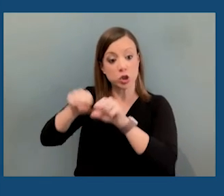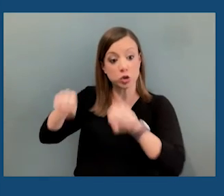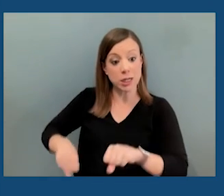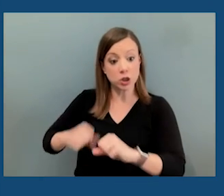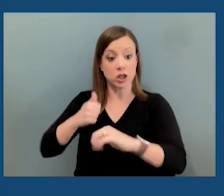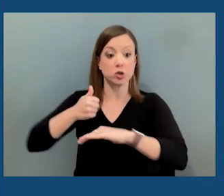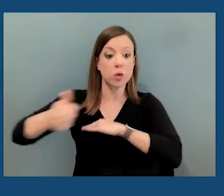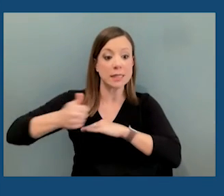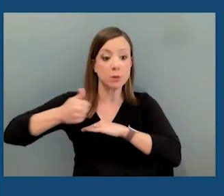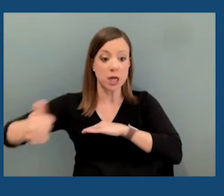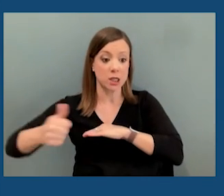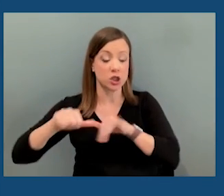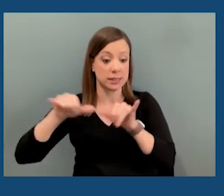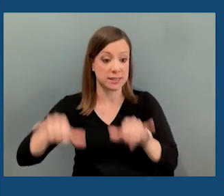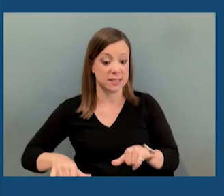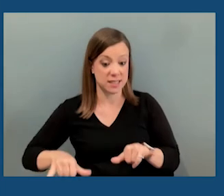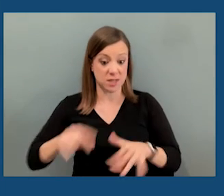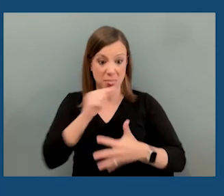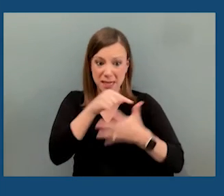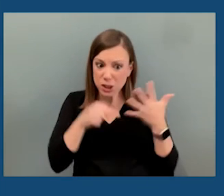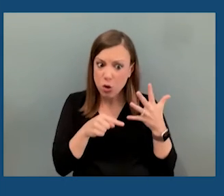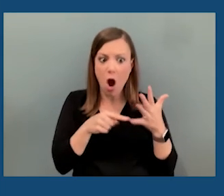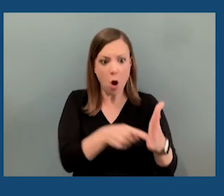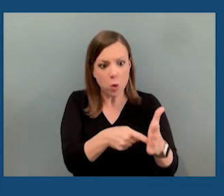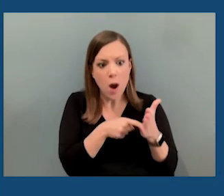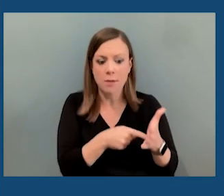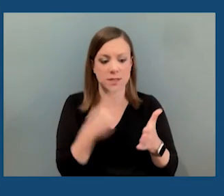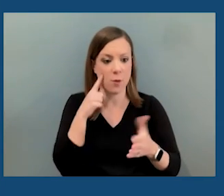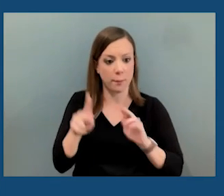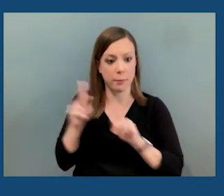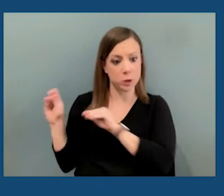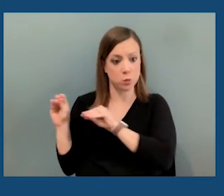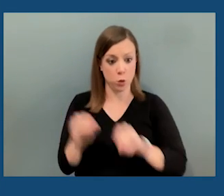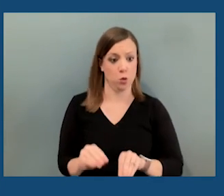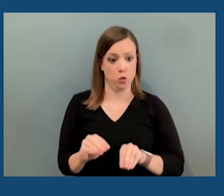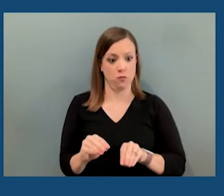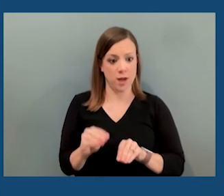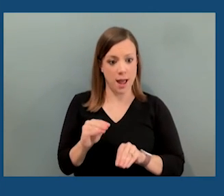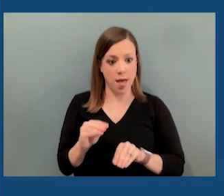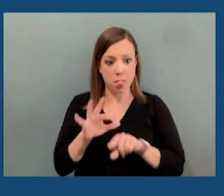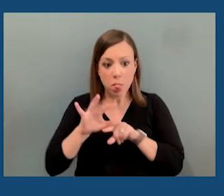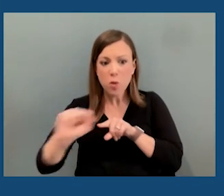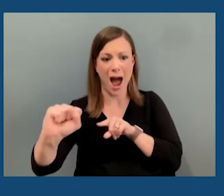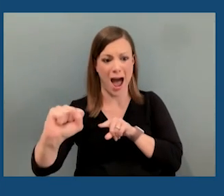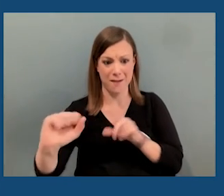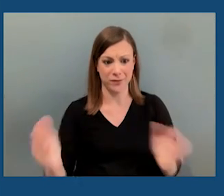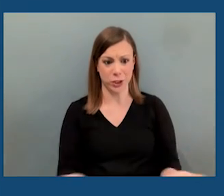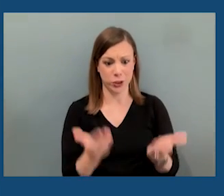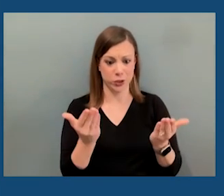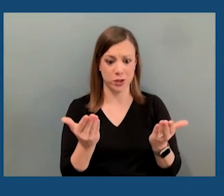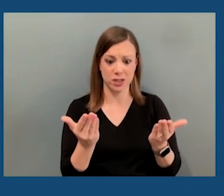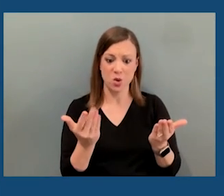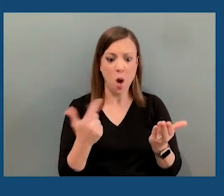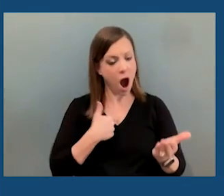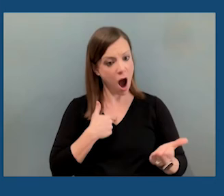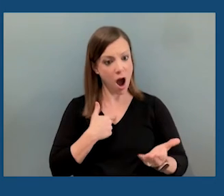preconditions to people coming here and thriving here. So my job is to ensure that those preconditions exist.